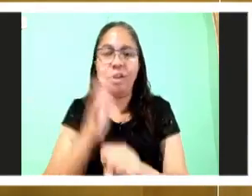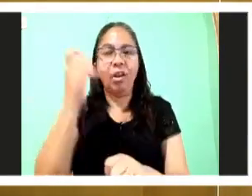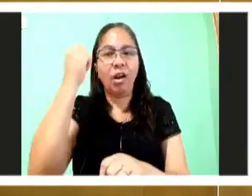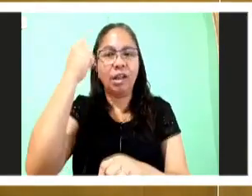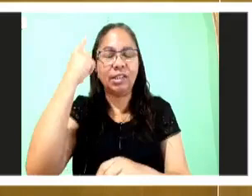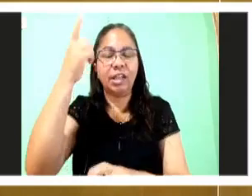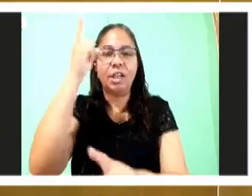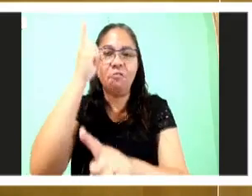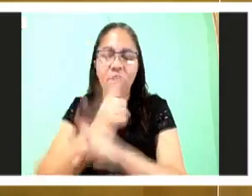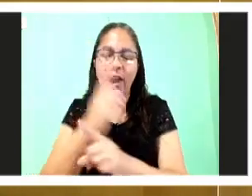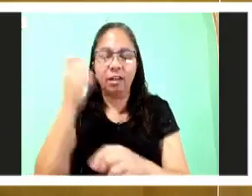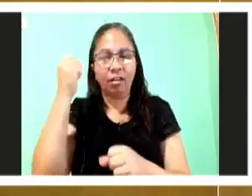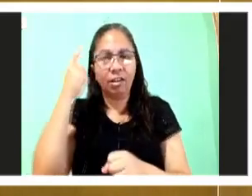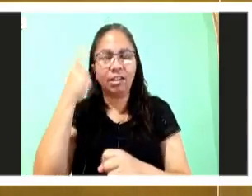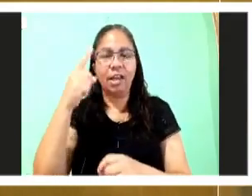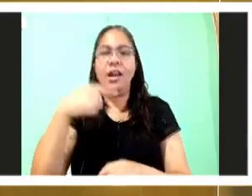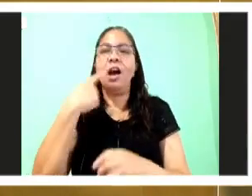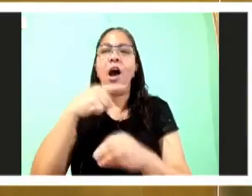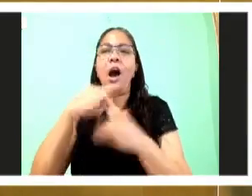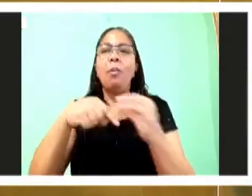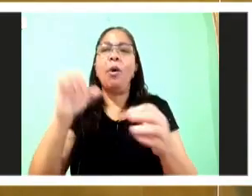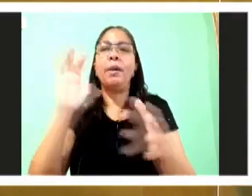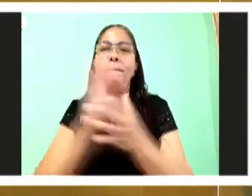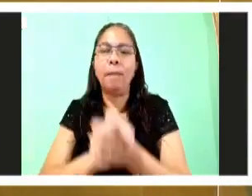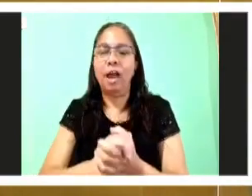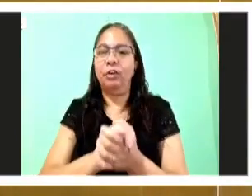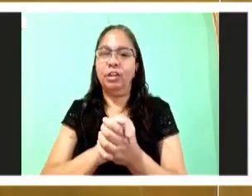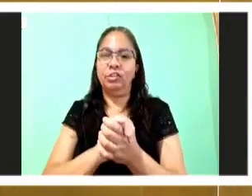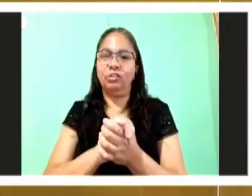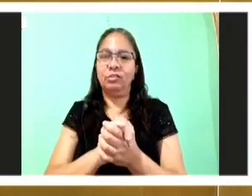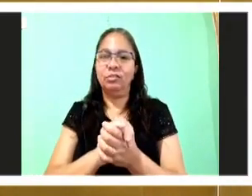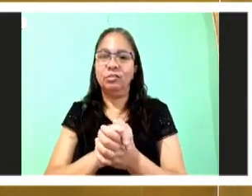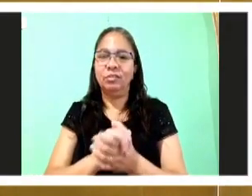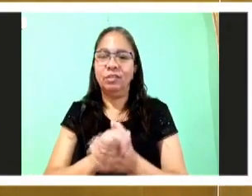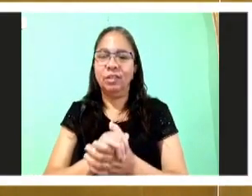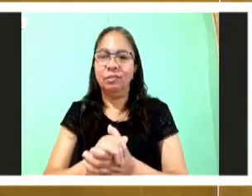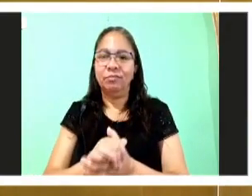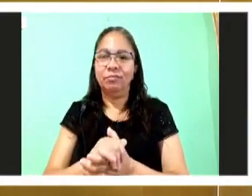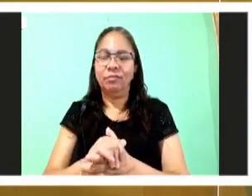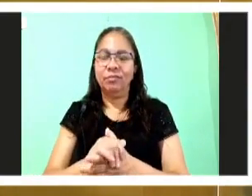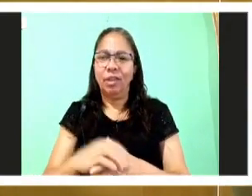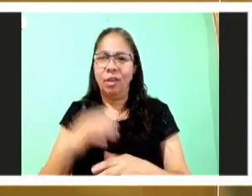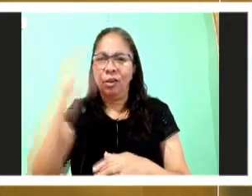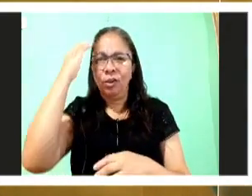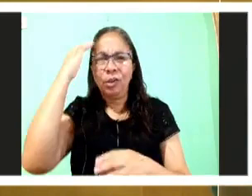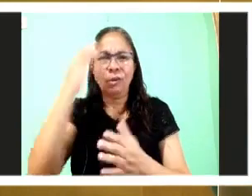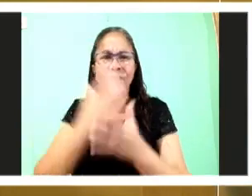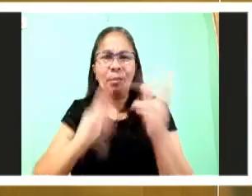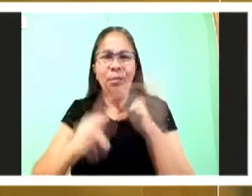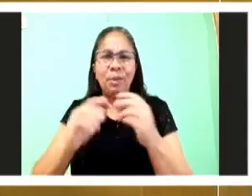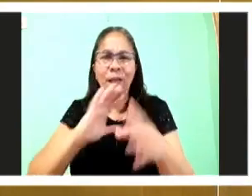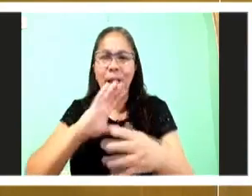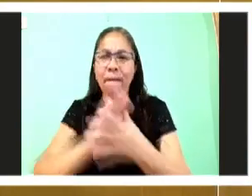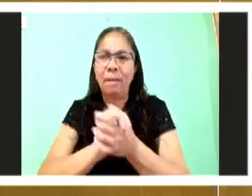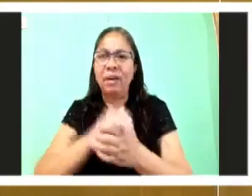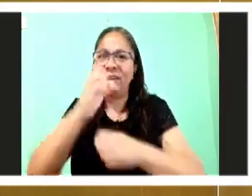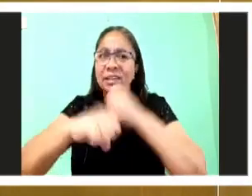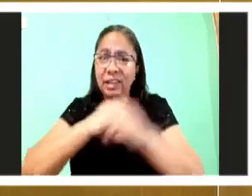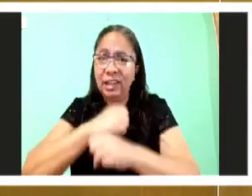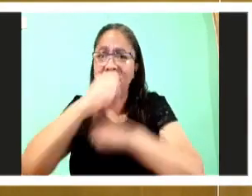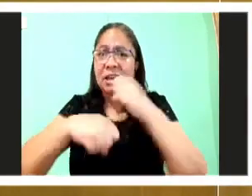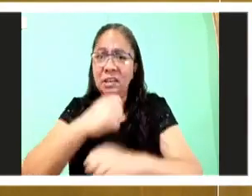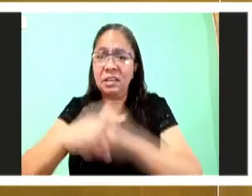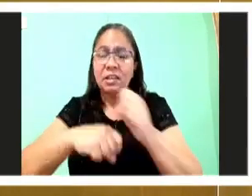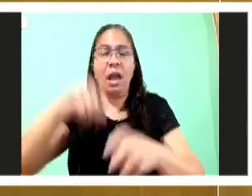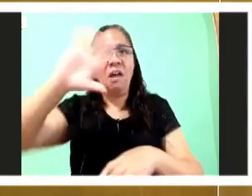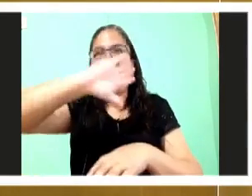And the leaving, you know what, people are married for years and years and they leave here? Mommy Kalalu